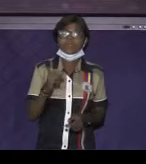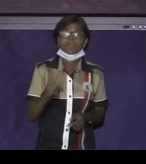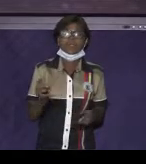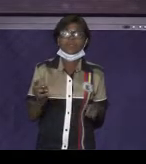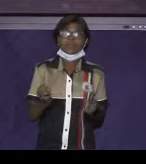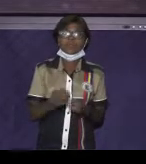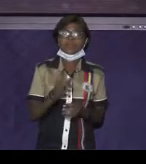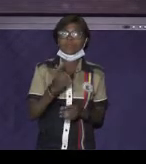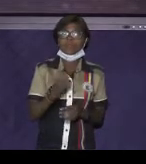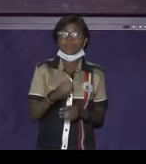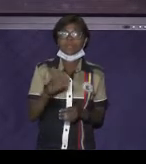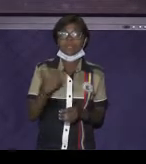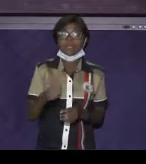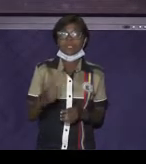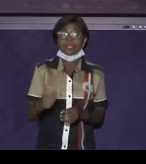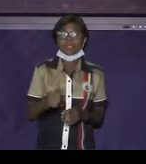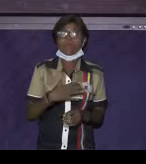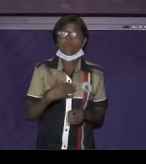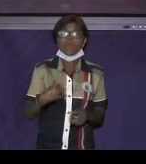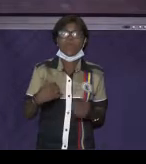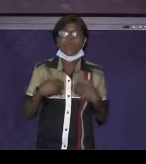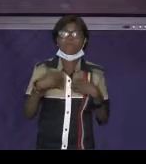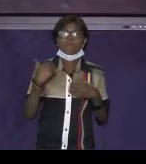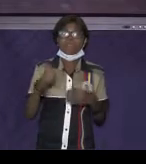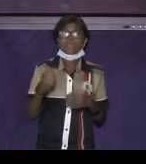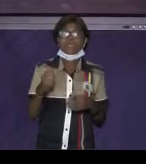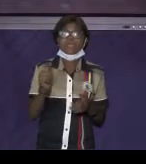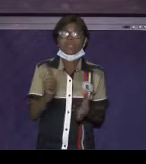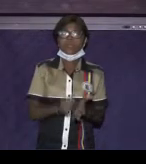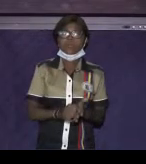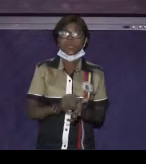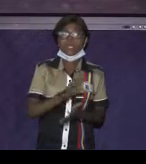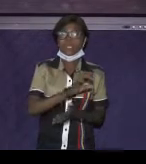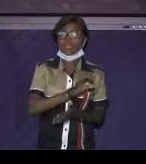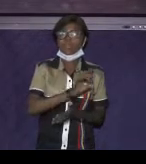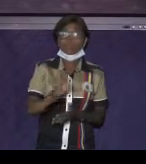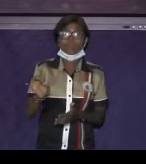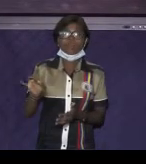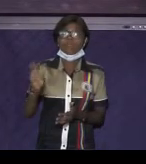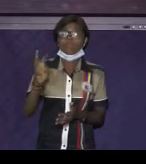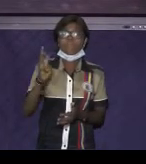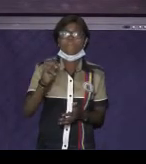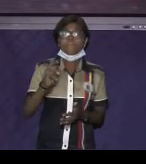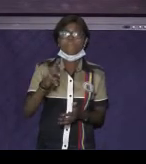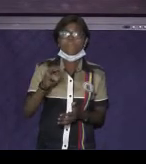that 1, making 10. We should have 10,800 meters